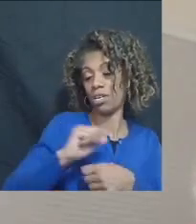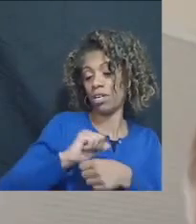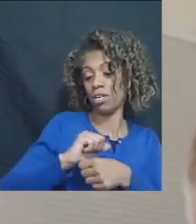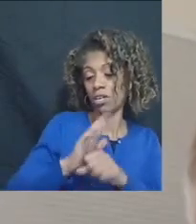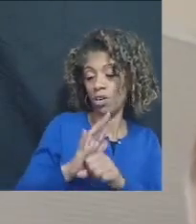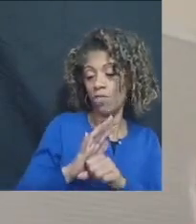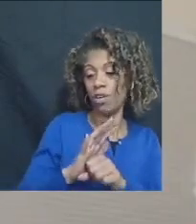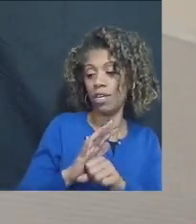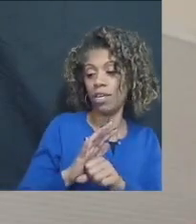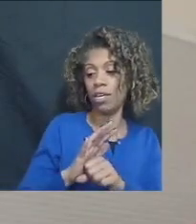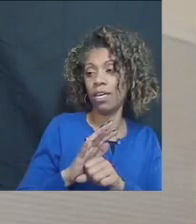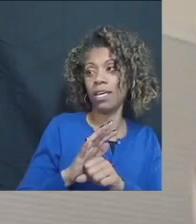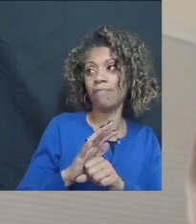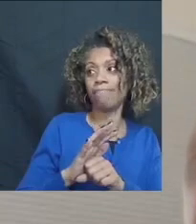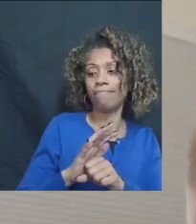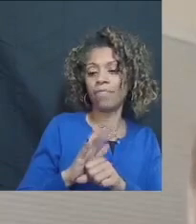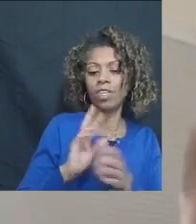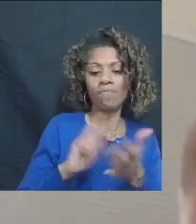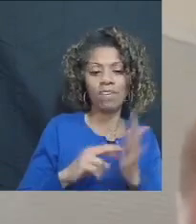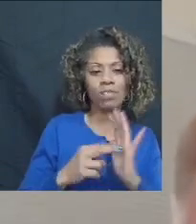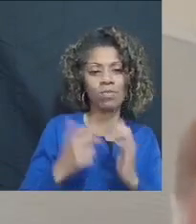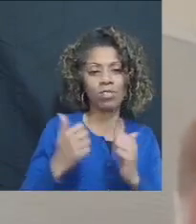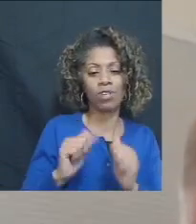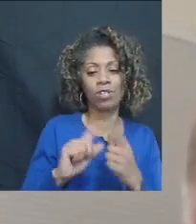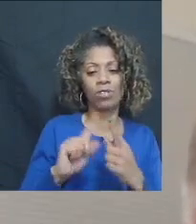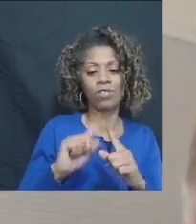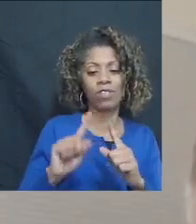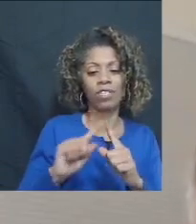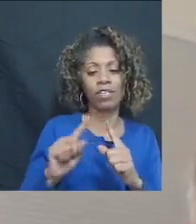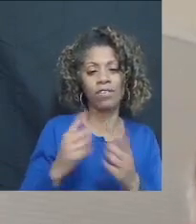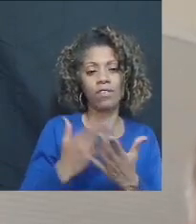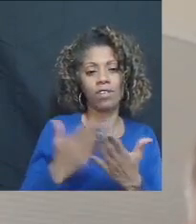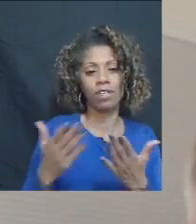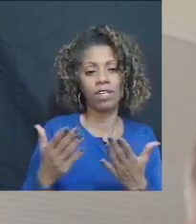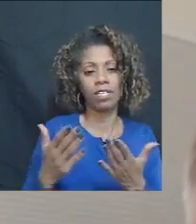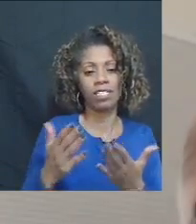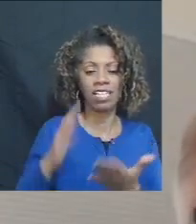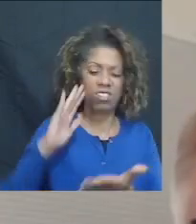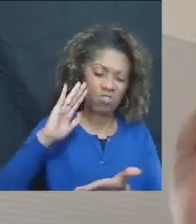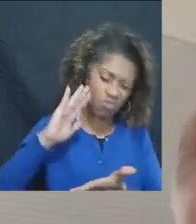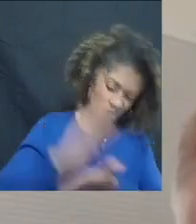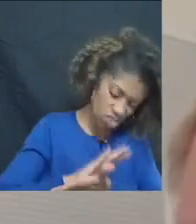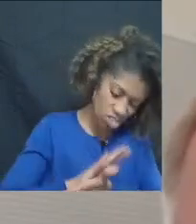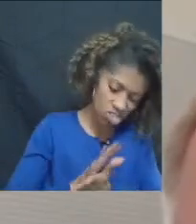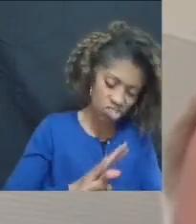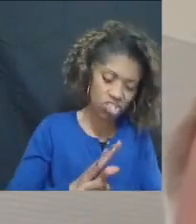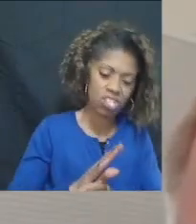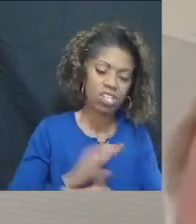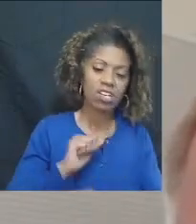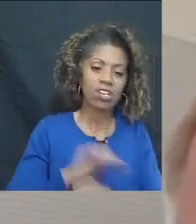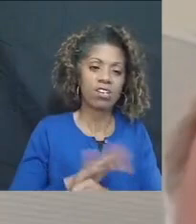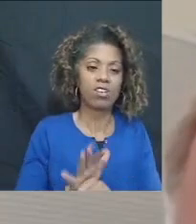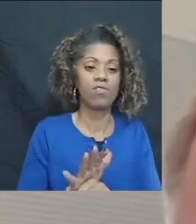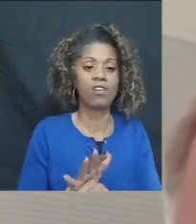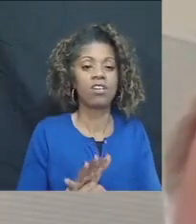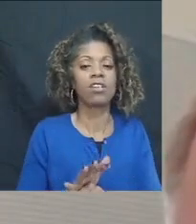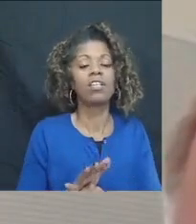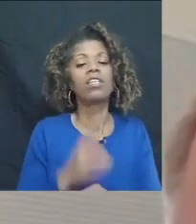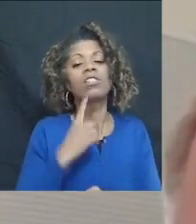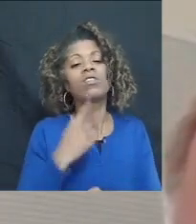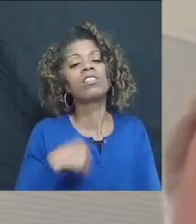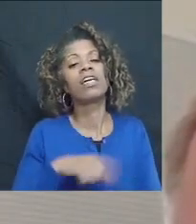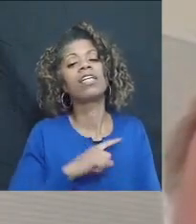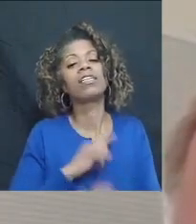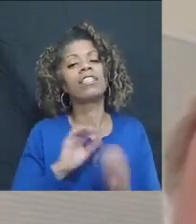fight COVID on the ground and hopefully, as we say, crush COVID. Tell us about what the pillars are of Crush COVID. Sure.